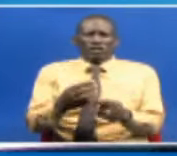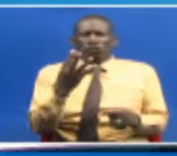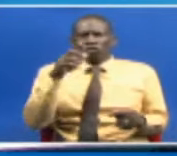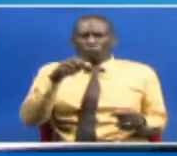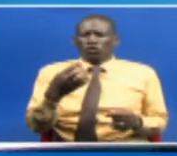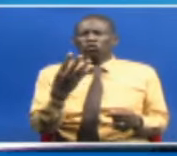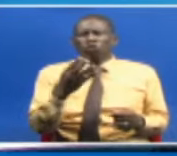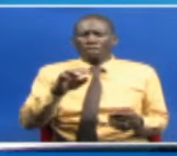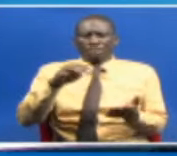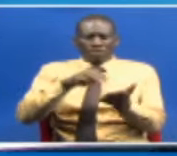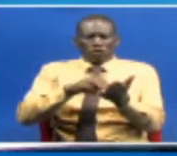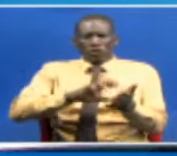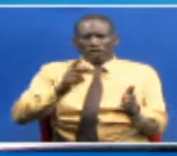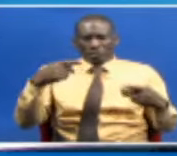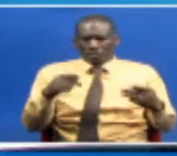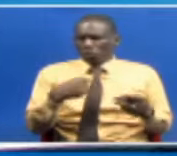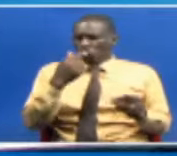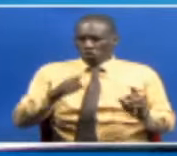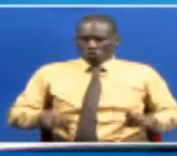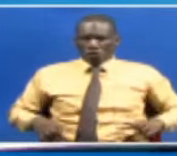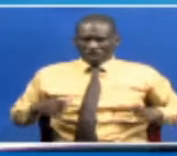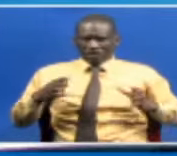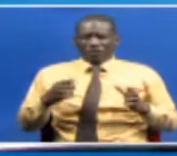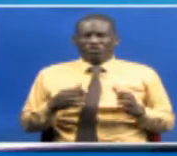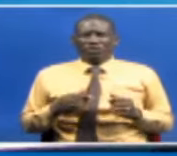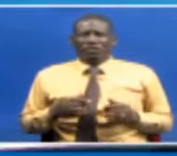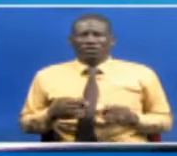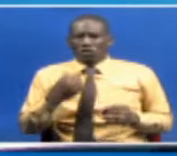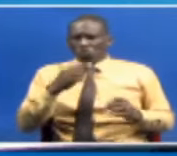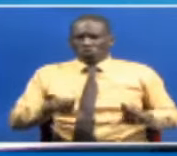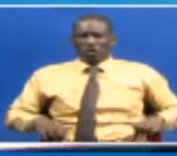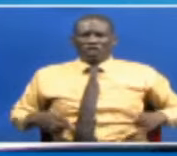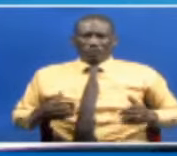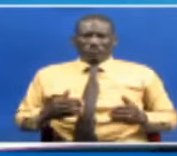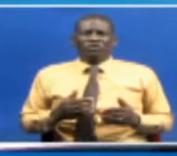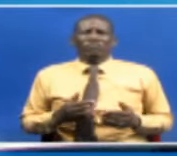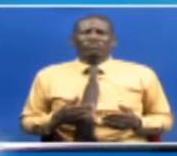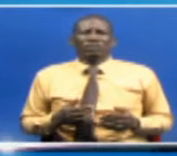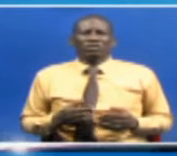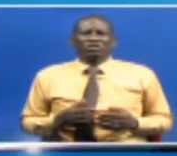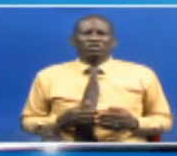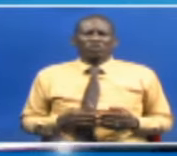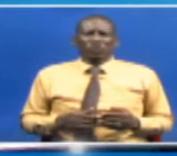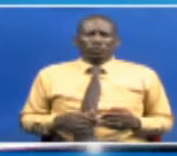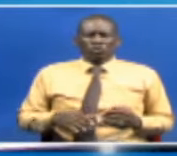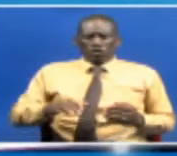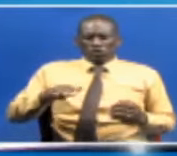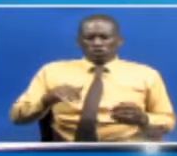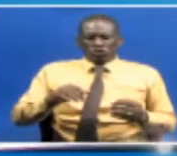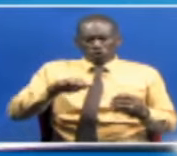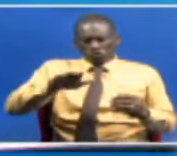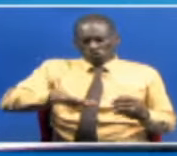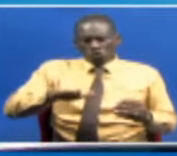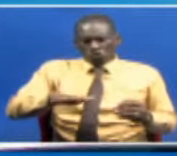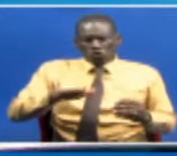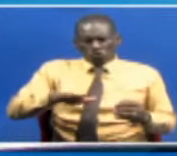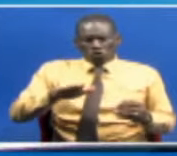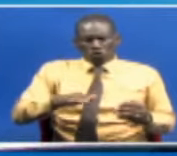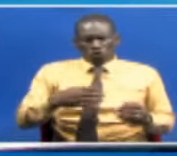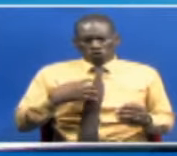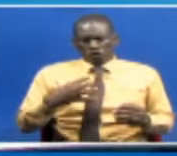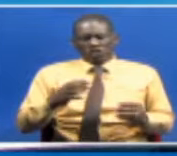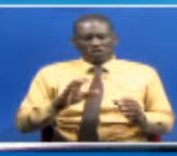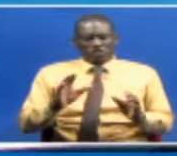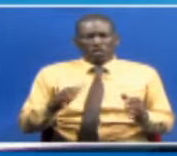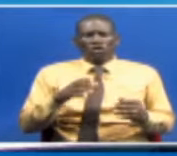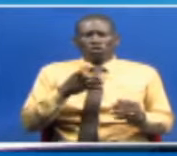million Kenyans who live below what you'd call the low-income households. Mm-hmm. Those are the areas we are